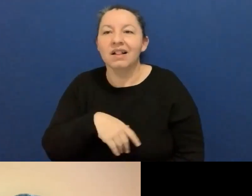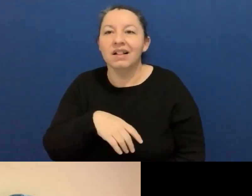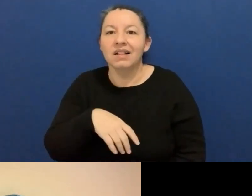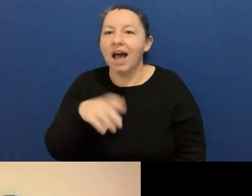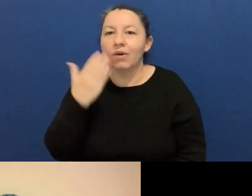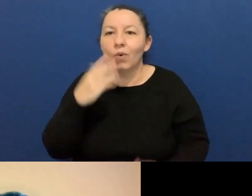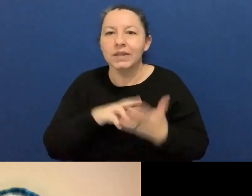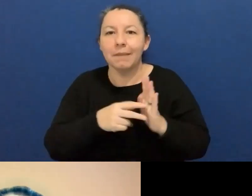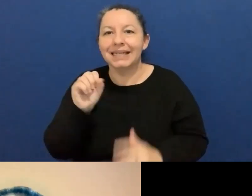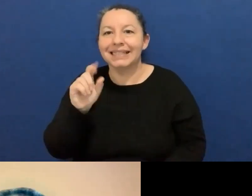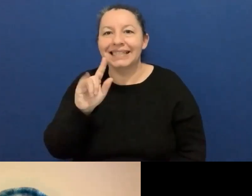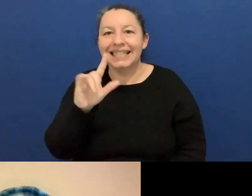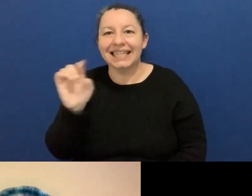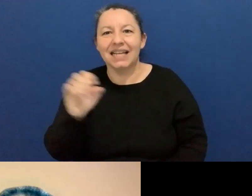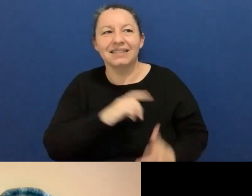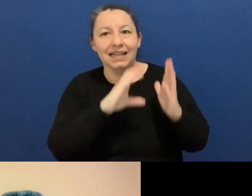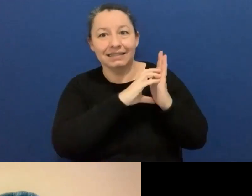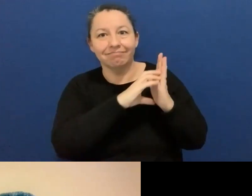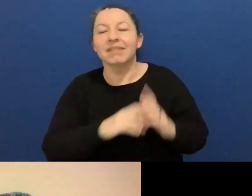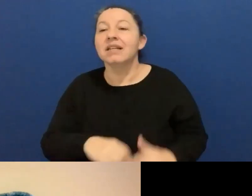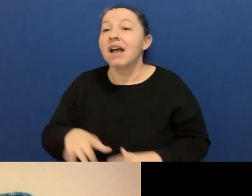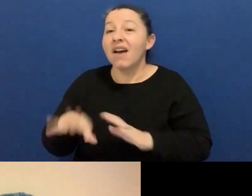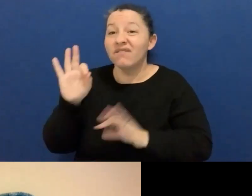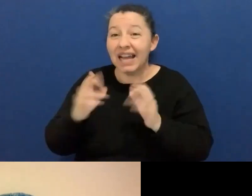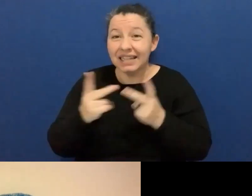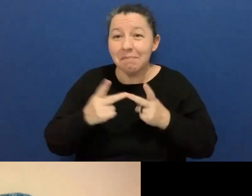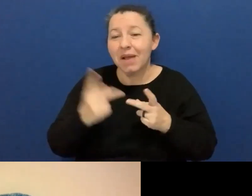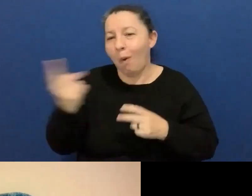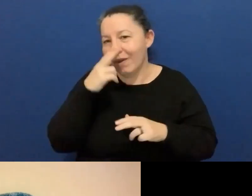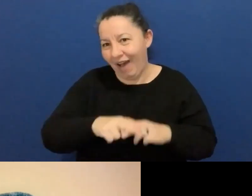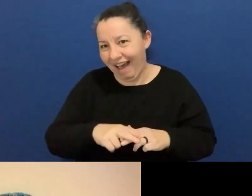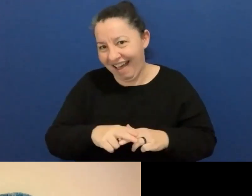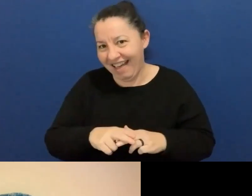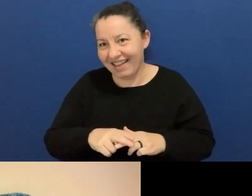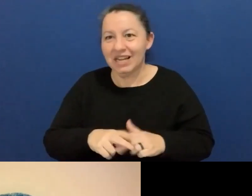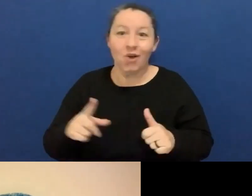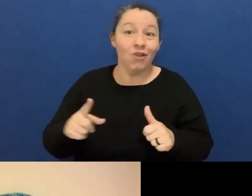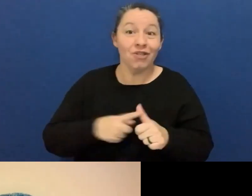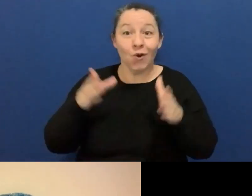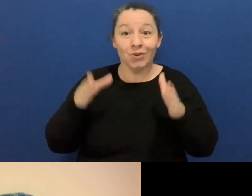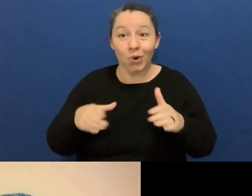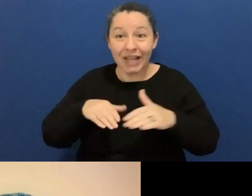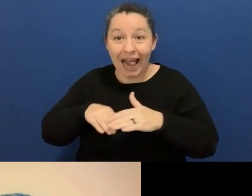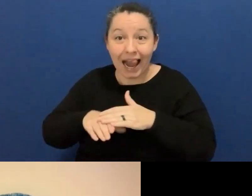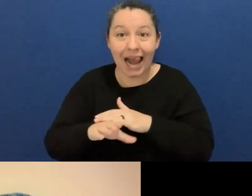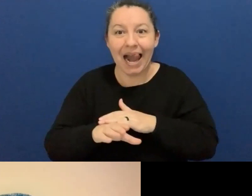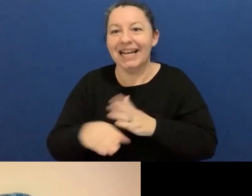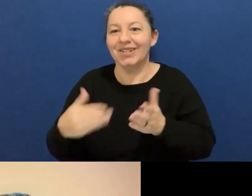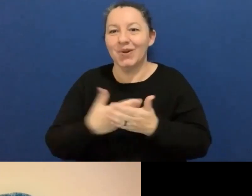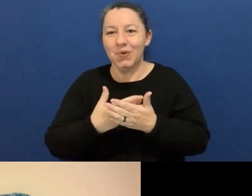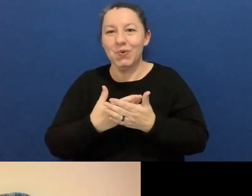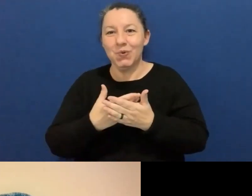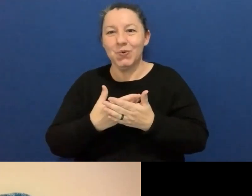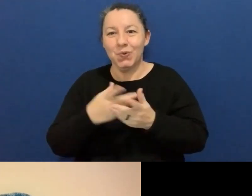once we get them underway. Finding the sites is always fun too, you know, being the first person in a new space. But if you're